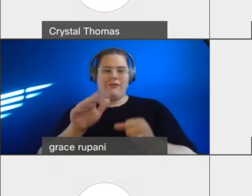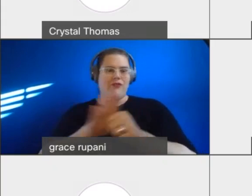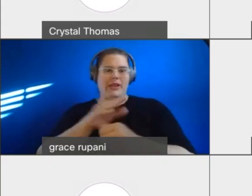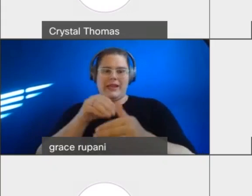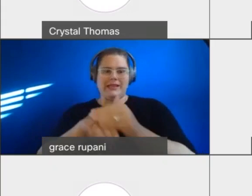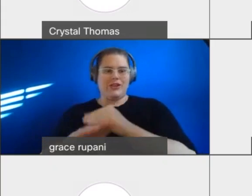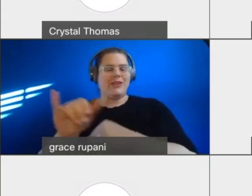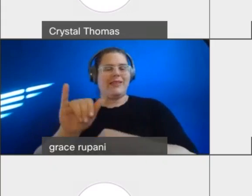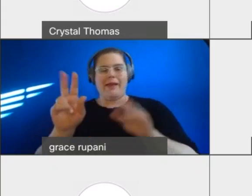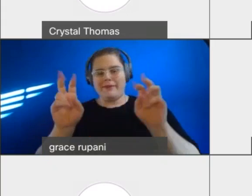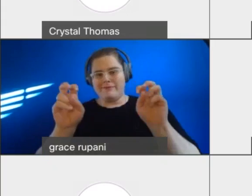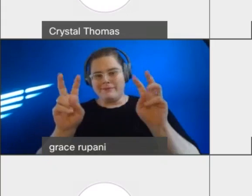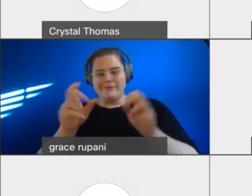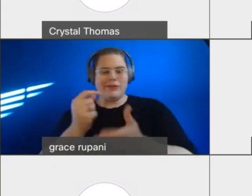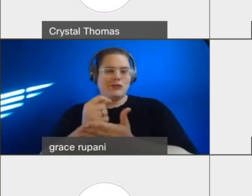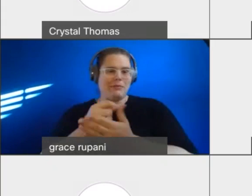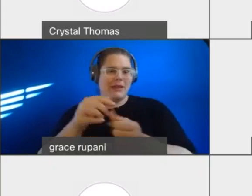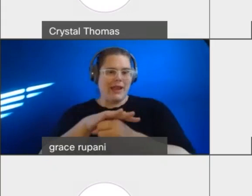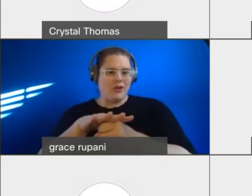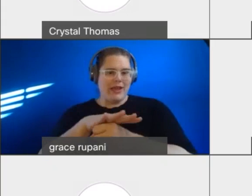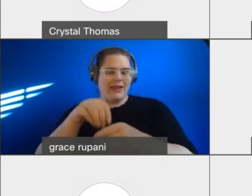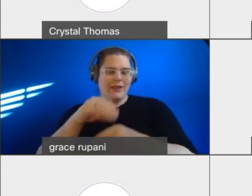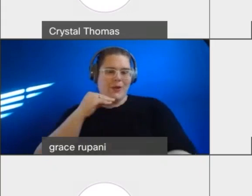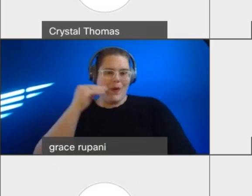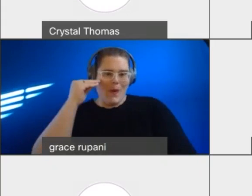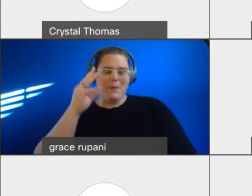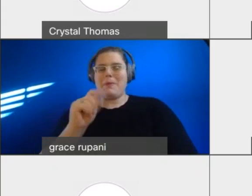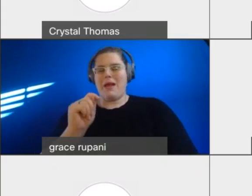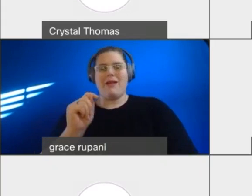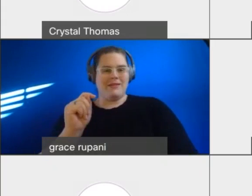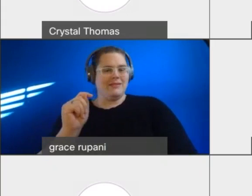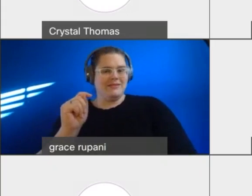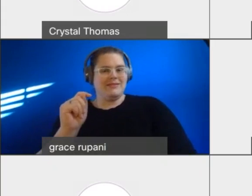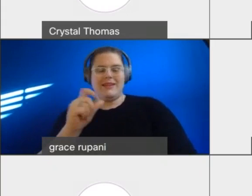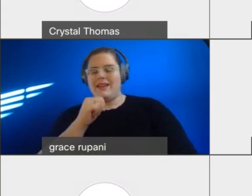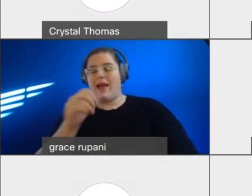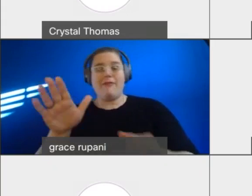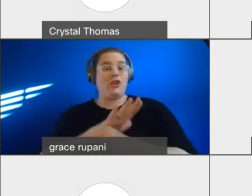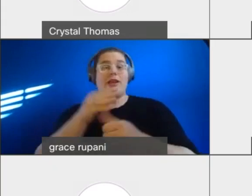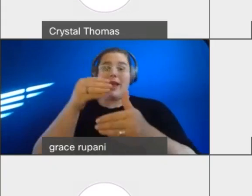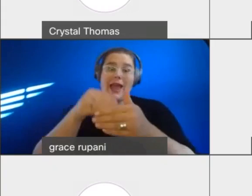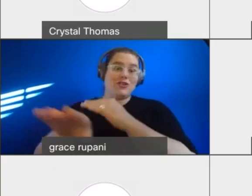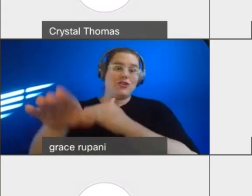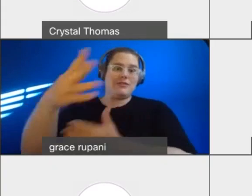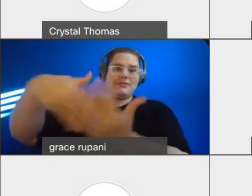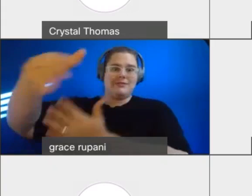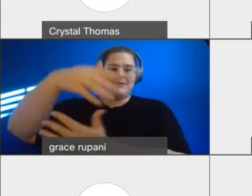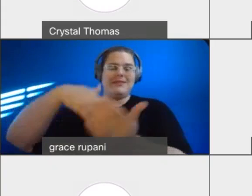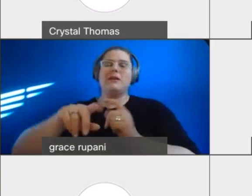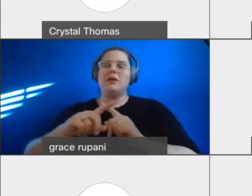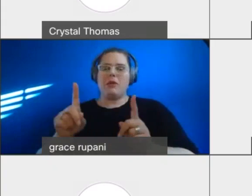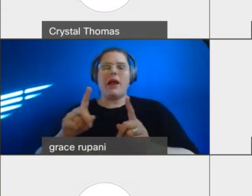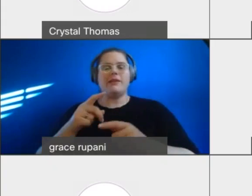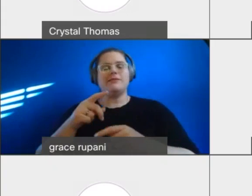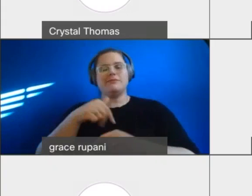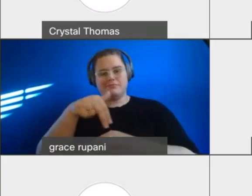treatment area in a home, but where they've not really fully entered the home yet, so that they can be screened before they really come